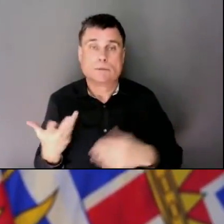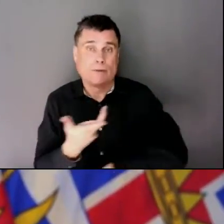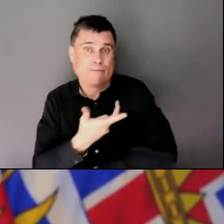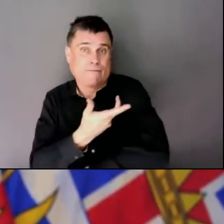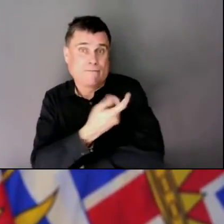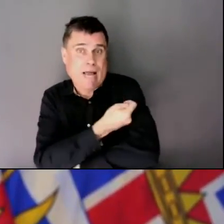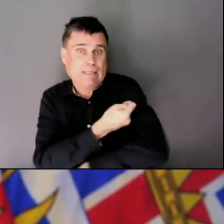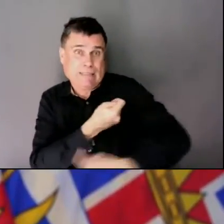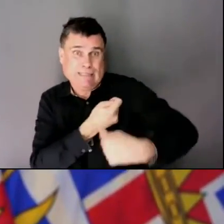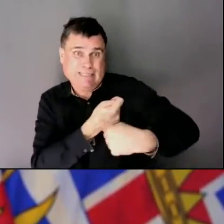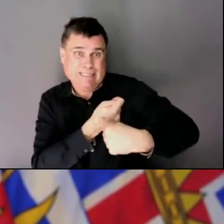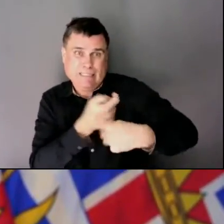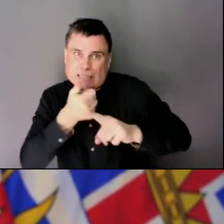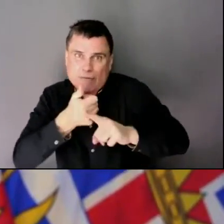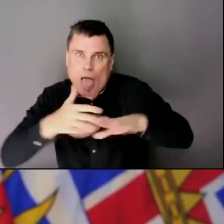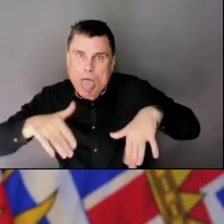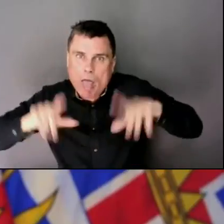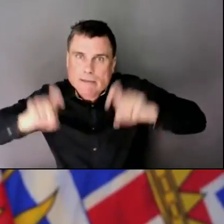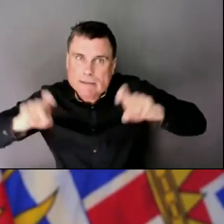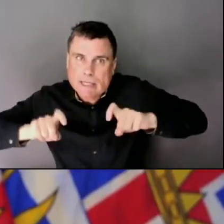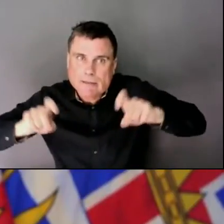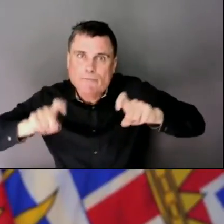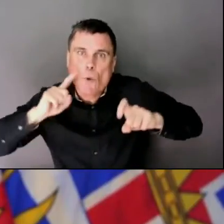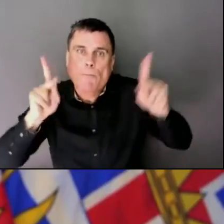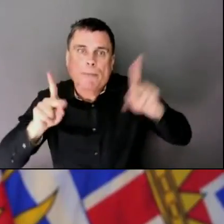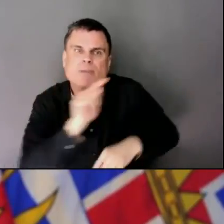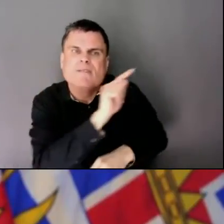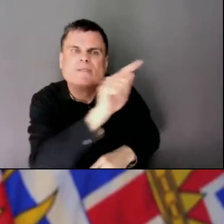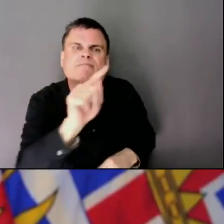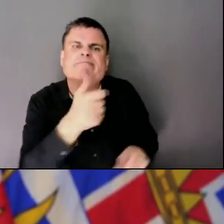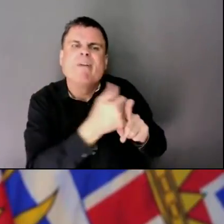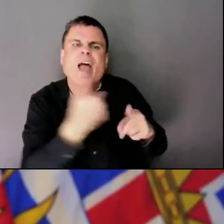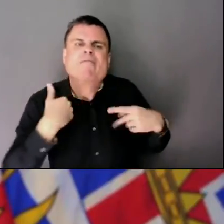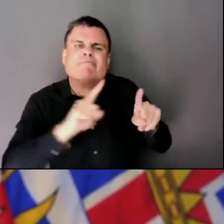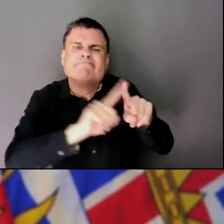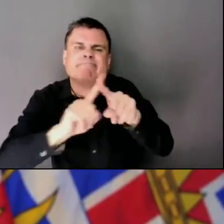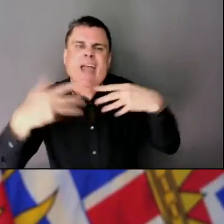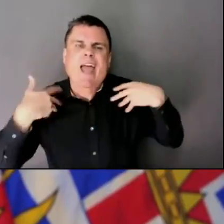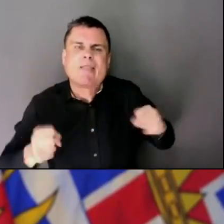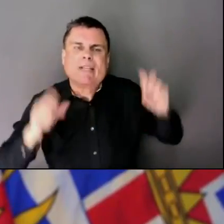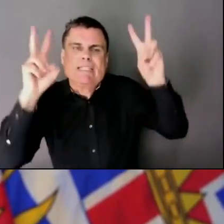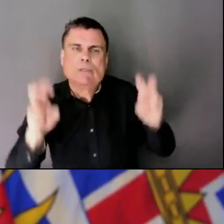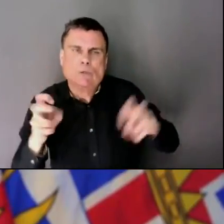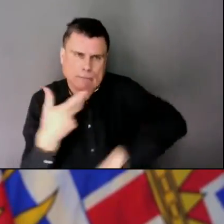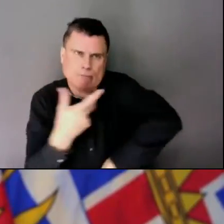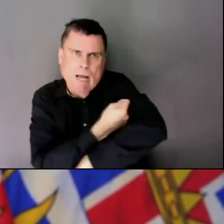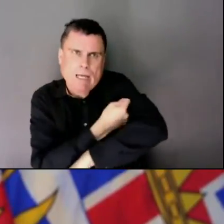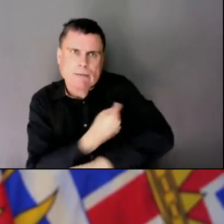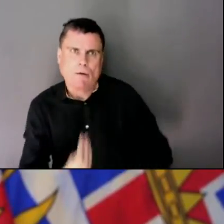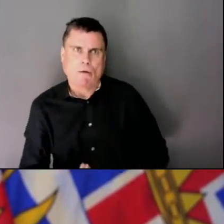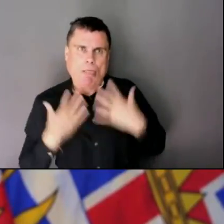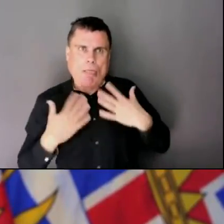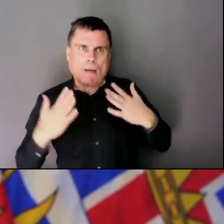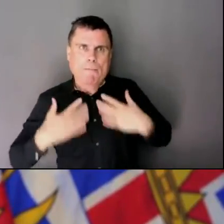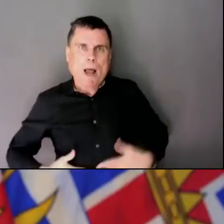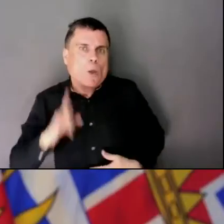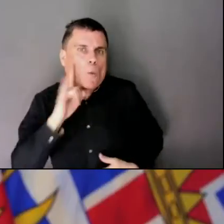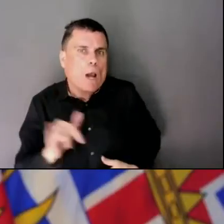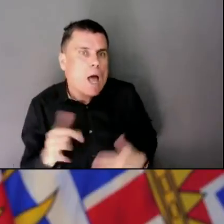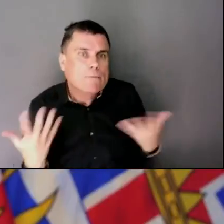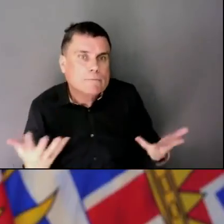people with certain conditions. And so, yes, we've been looking at what others have found around the world, the UK,